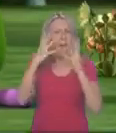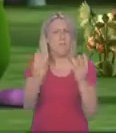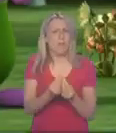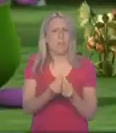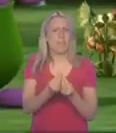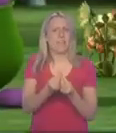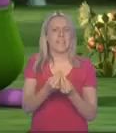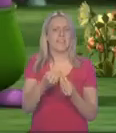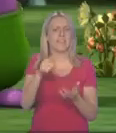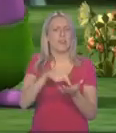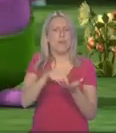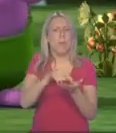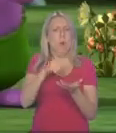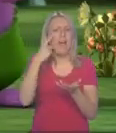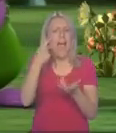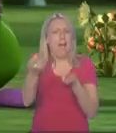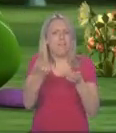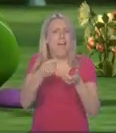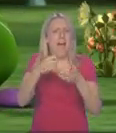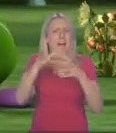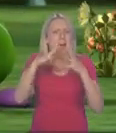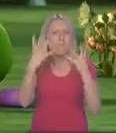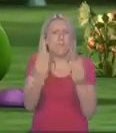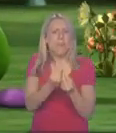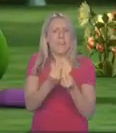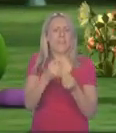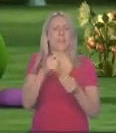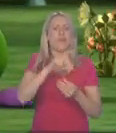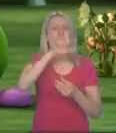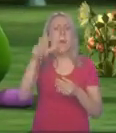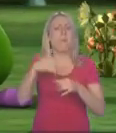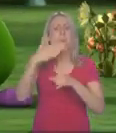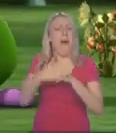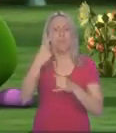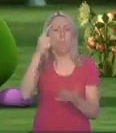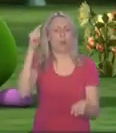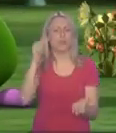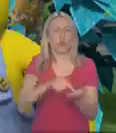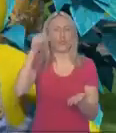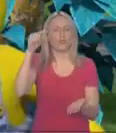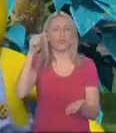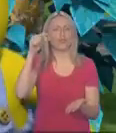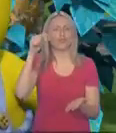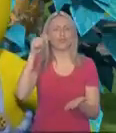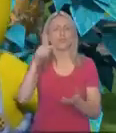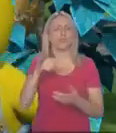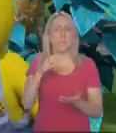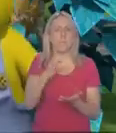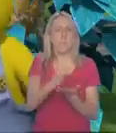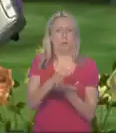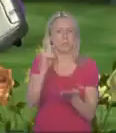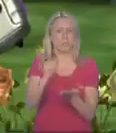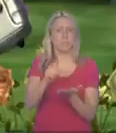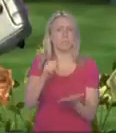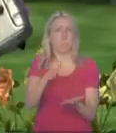Yes, everything. This remote can control anything in Rainbow's End with a touch of a button. A button, you